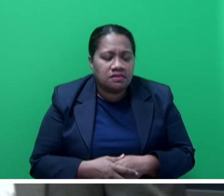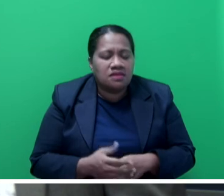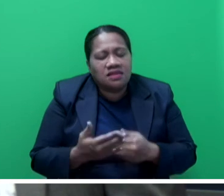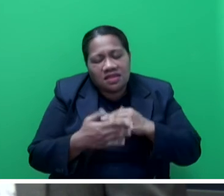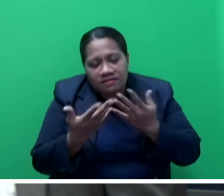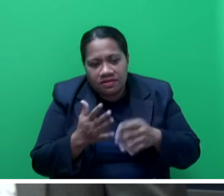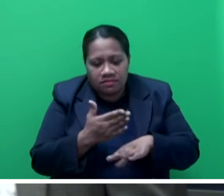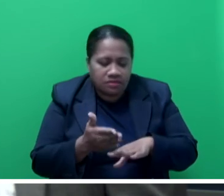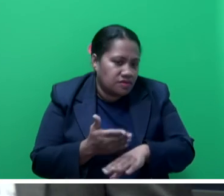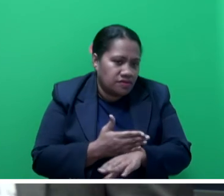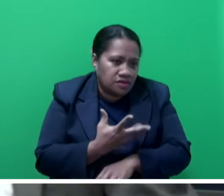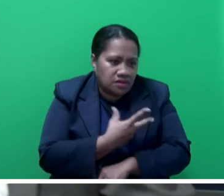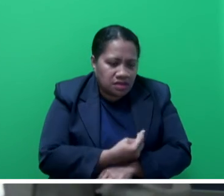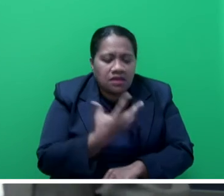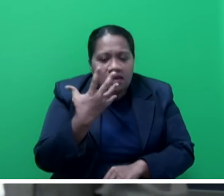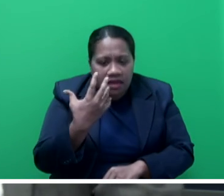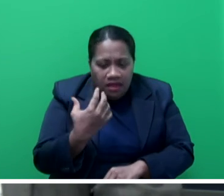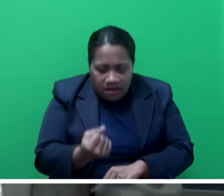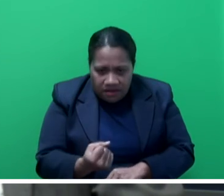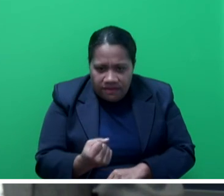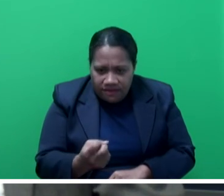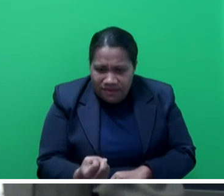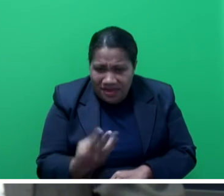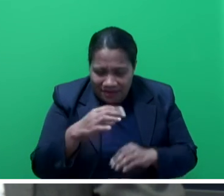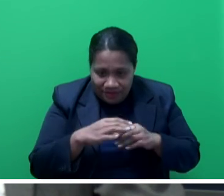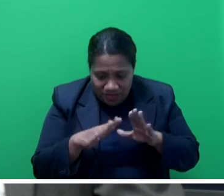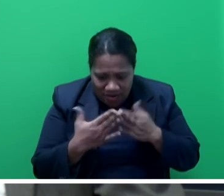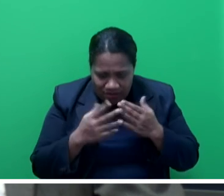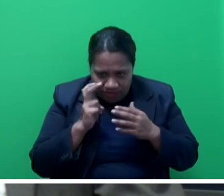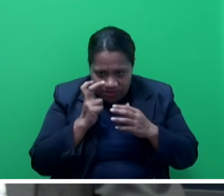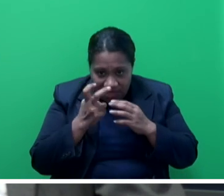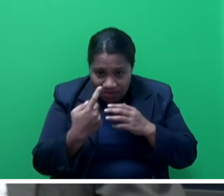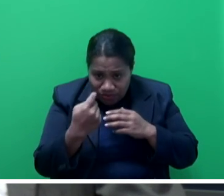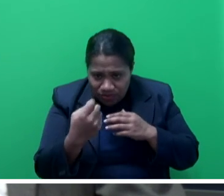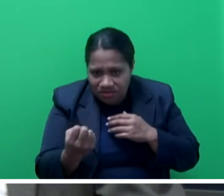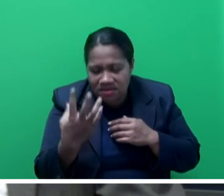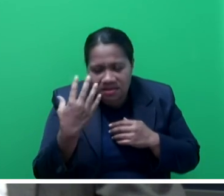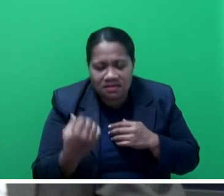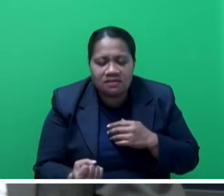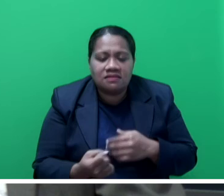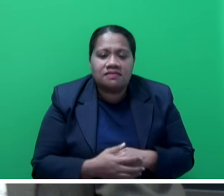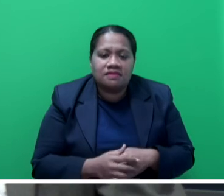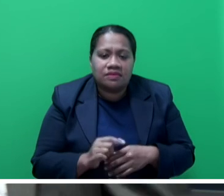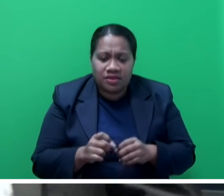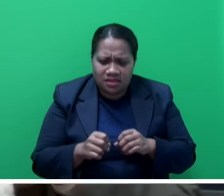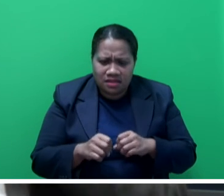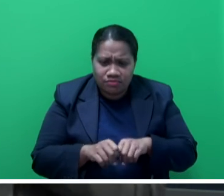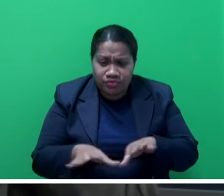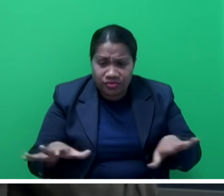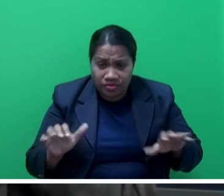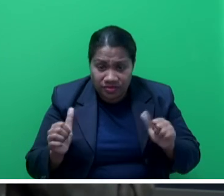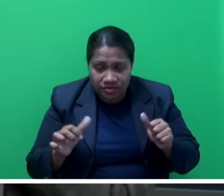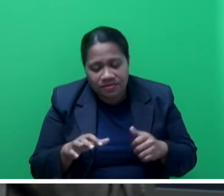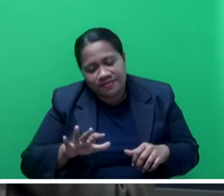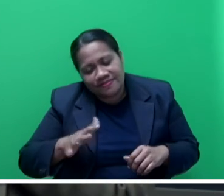is some light at the end of the tunnel, but the end of this pandemic for the world is still out of sight. Our experience so far have taught